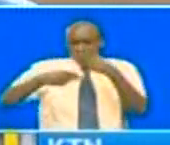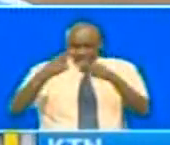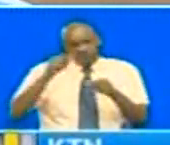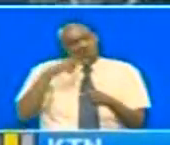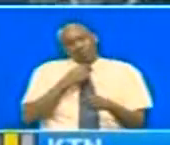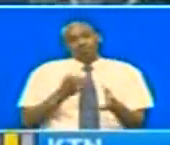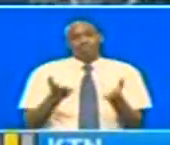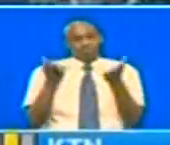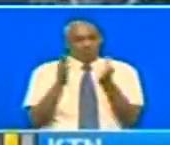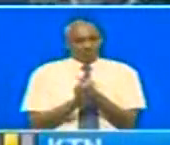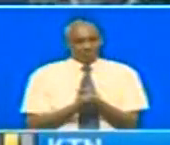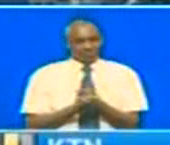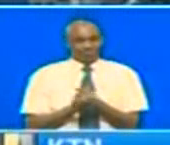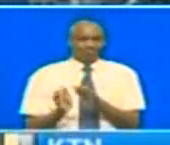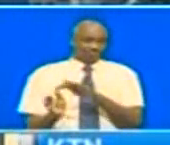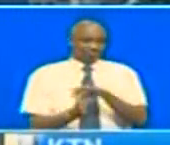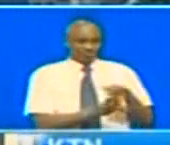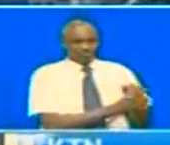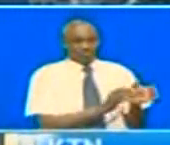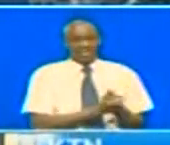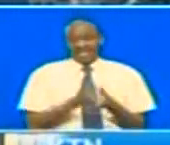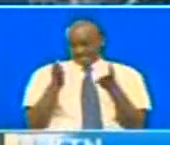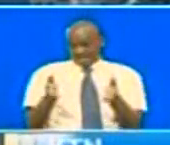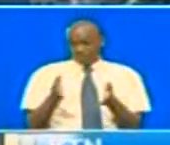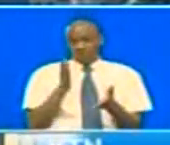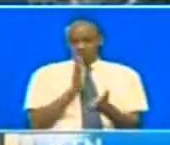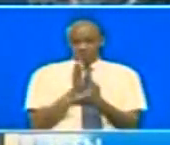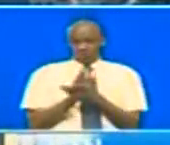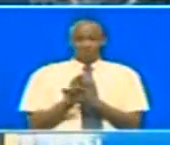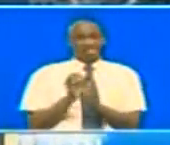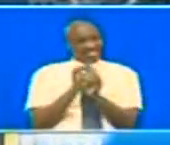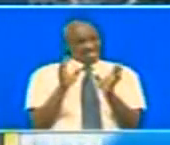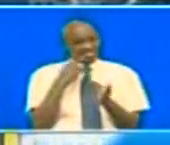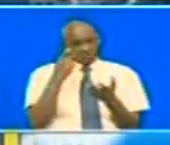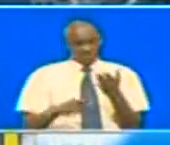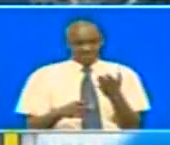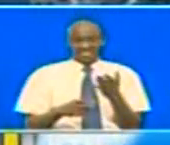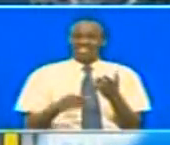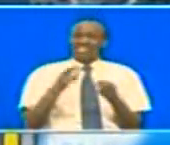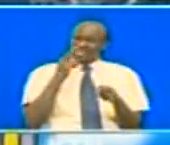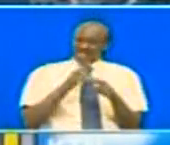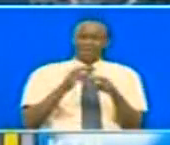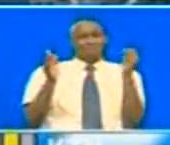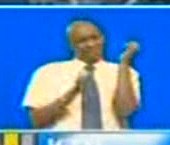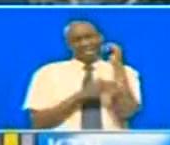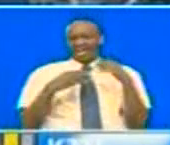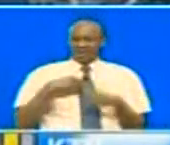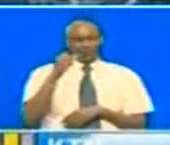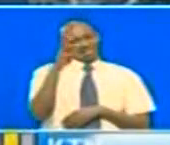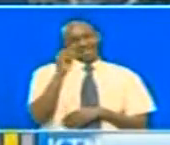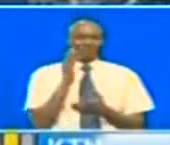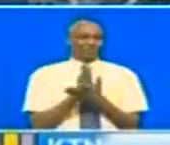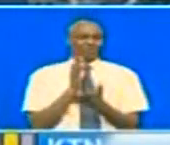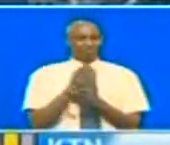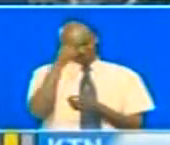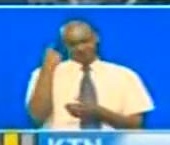and processes. But obviously, Mbadi, it has given the party a wrong image, because you cannot deny that